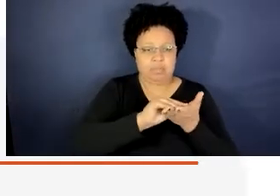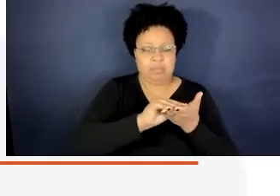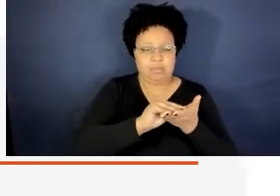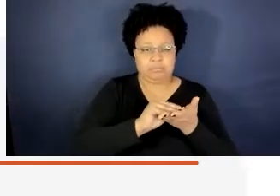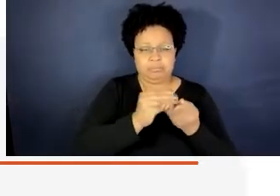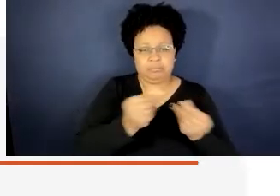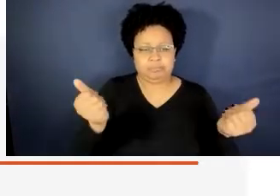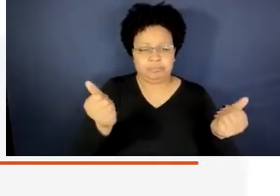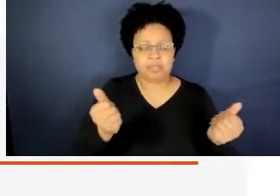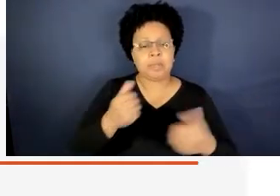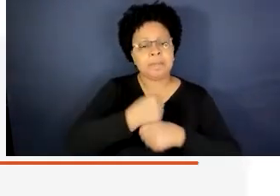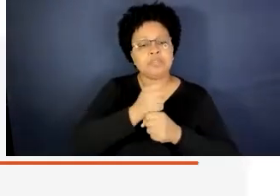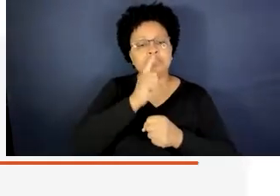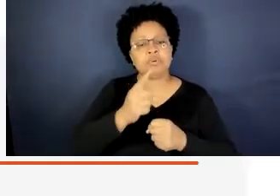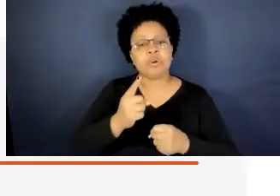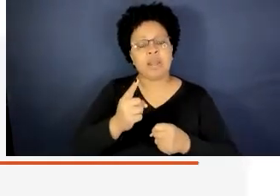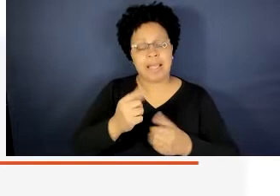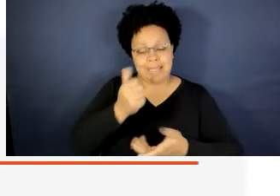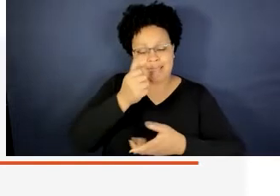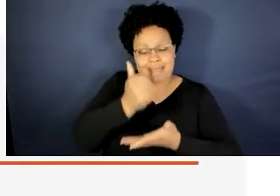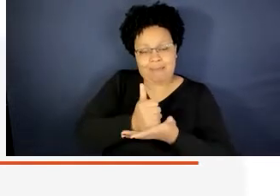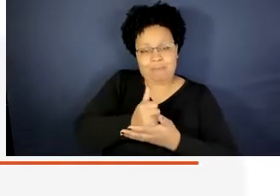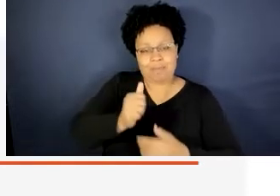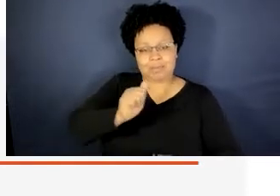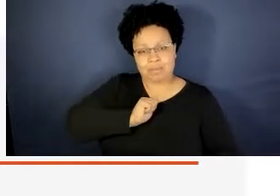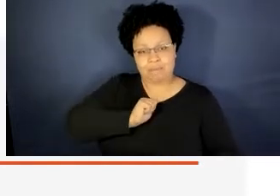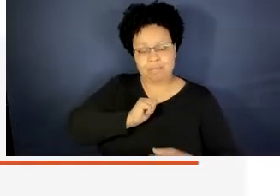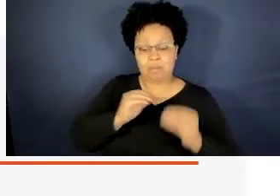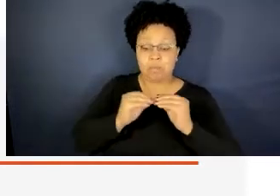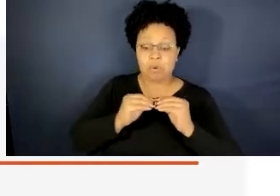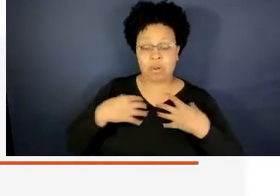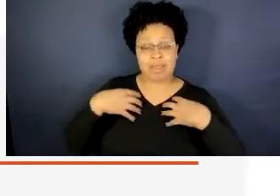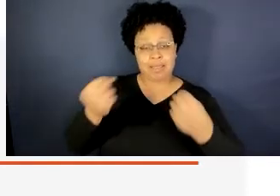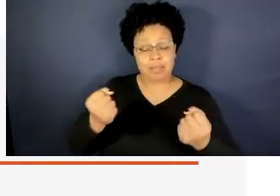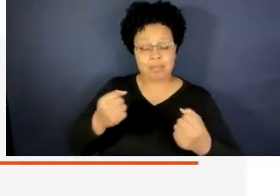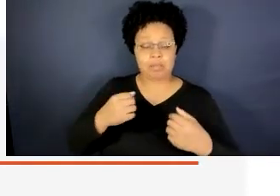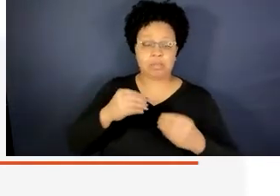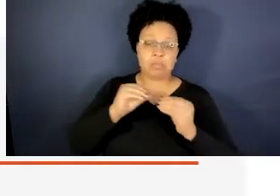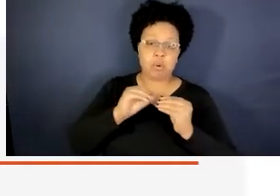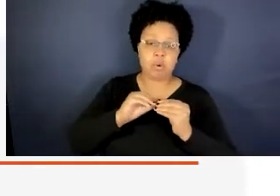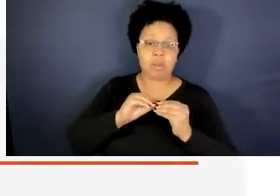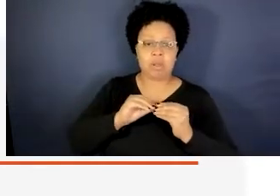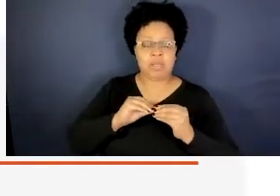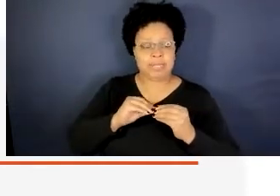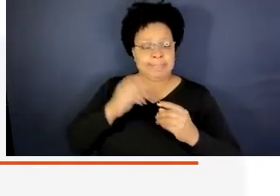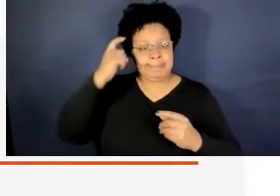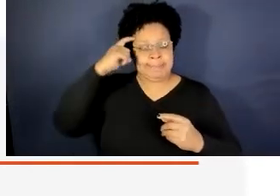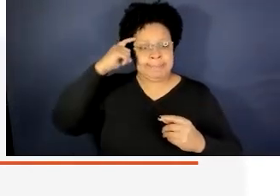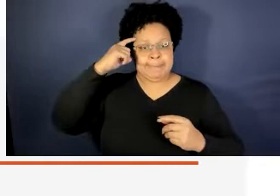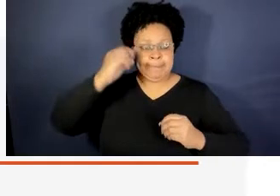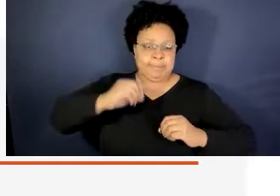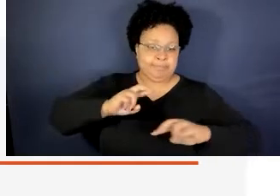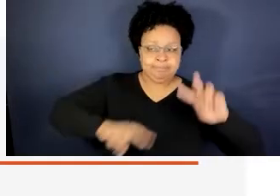make sure that you pour into yourself. The more you are healed, the more you are whole, the more that you are able to help